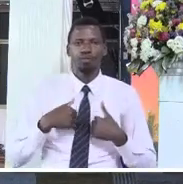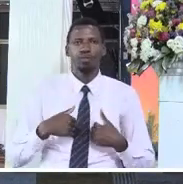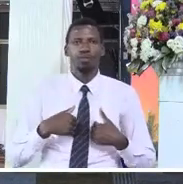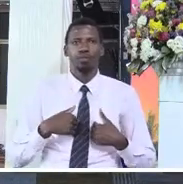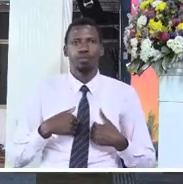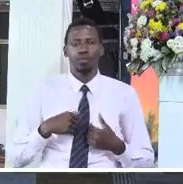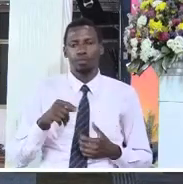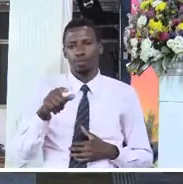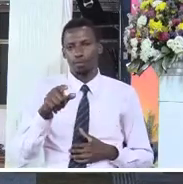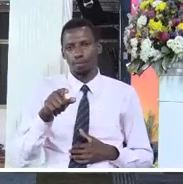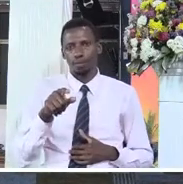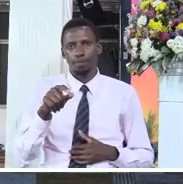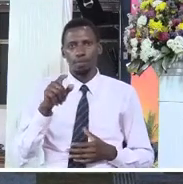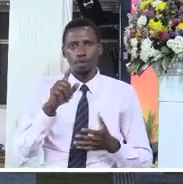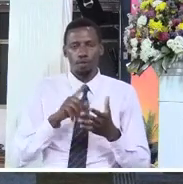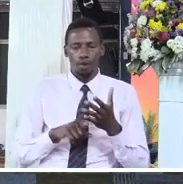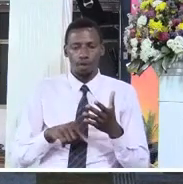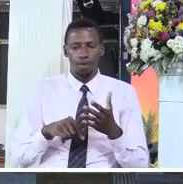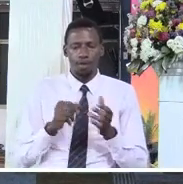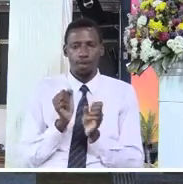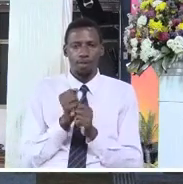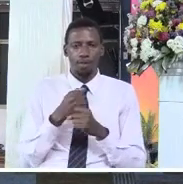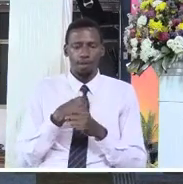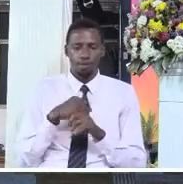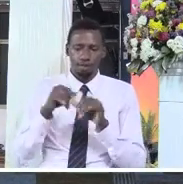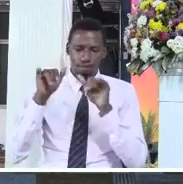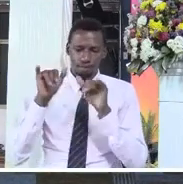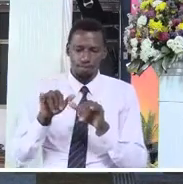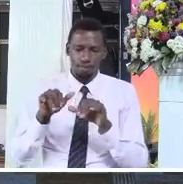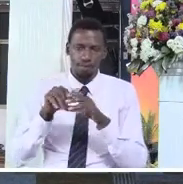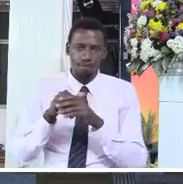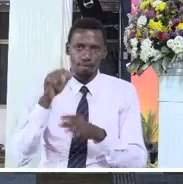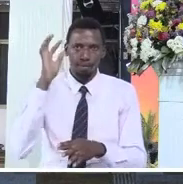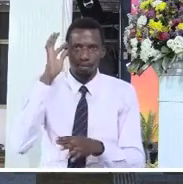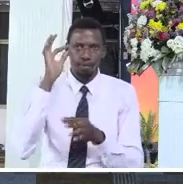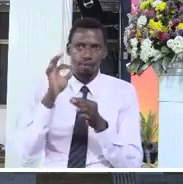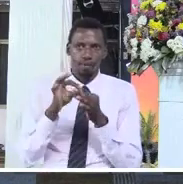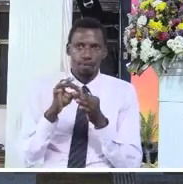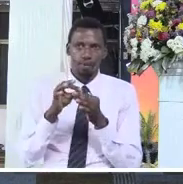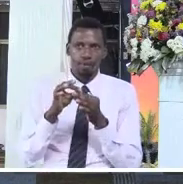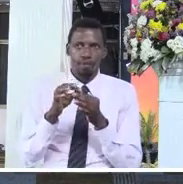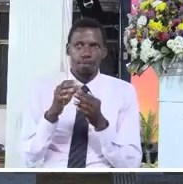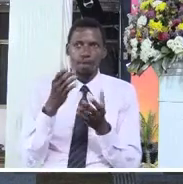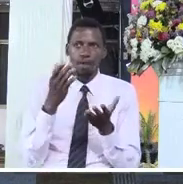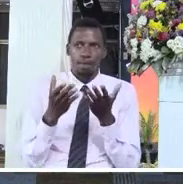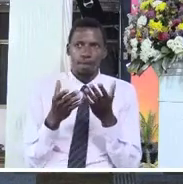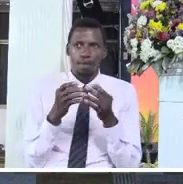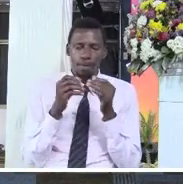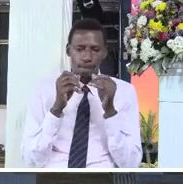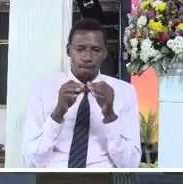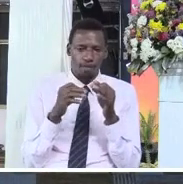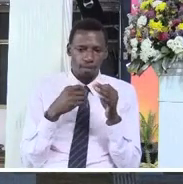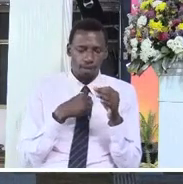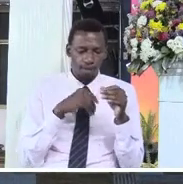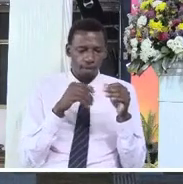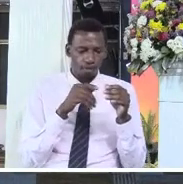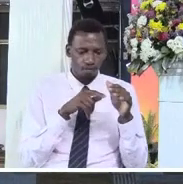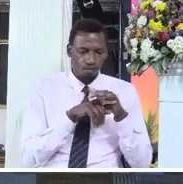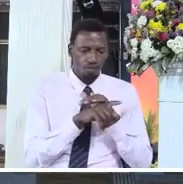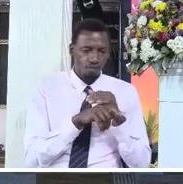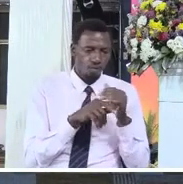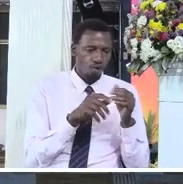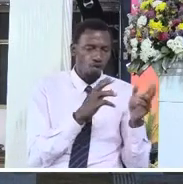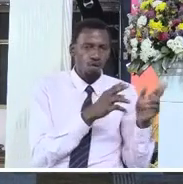is what has retained me in the faith. Probably if I could be going to a local church, maybe I could have digressed somehow.